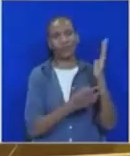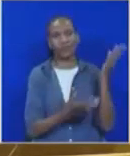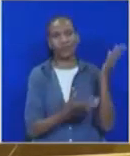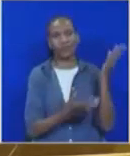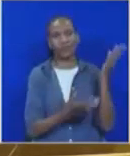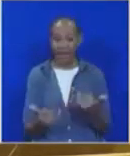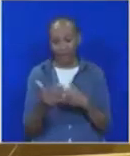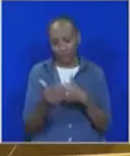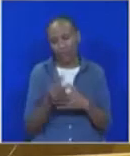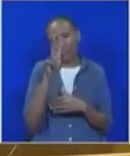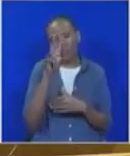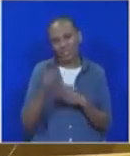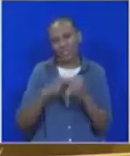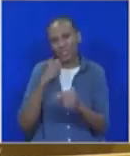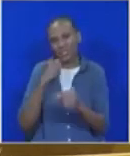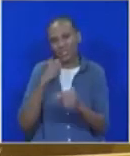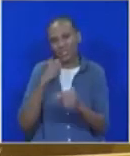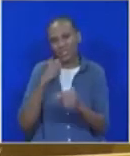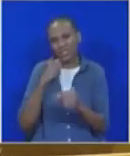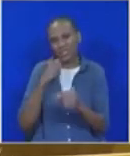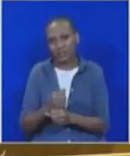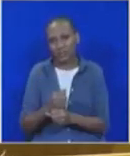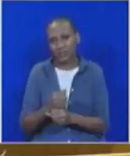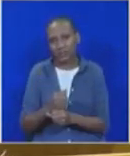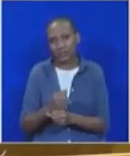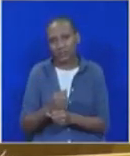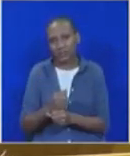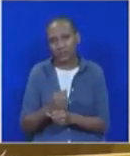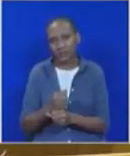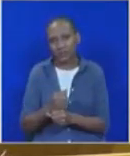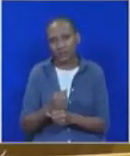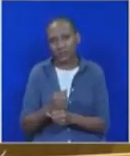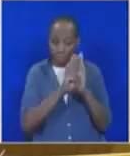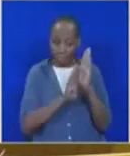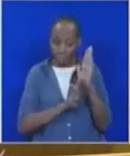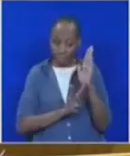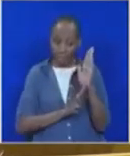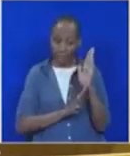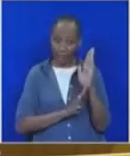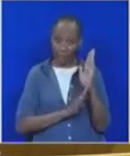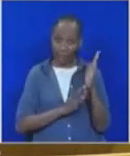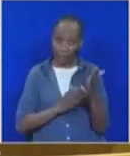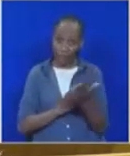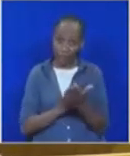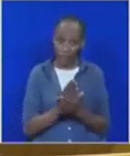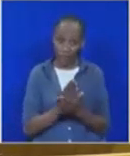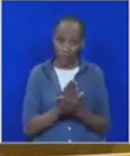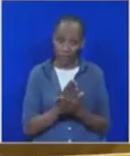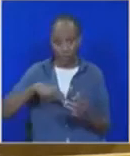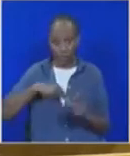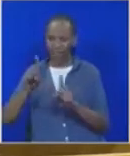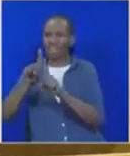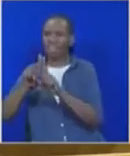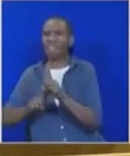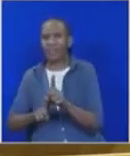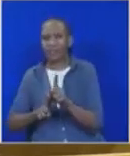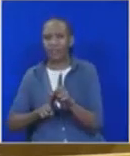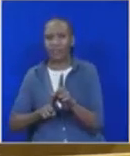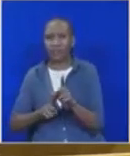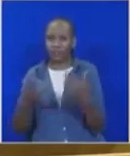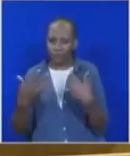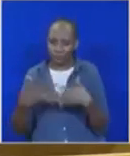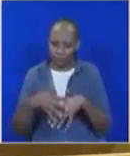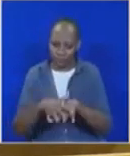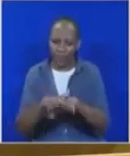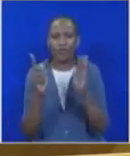members, despite the clear injunction from our Bill of Rights, we have failed as legislators to legislate a general law